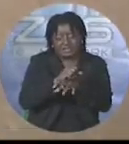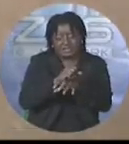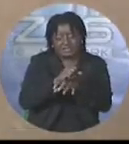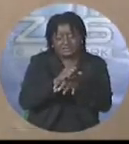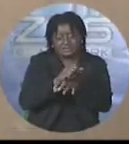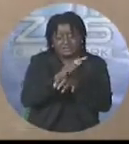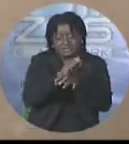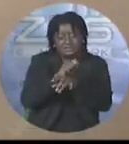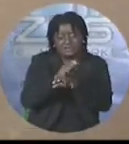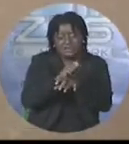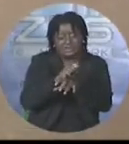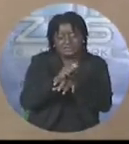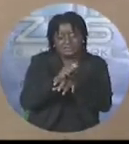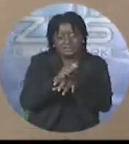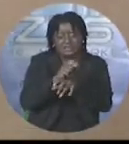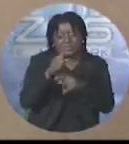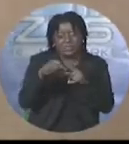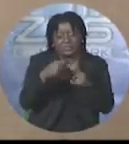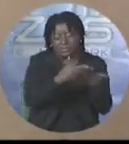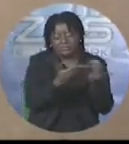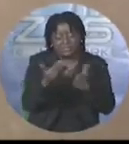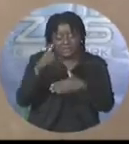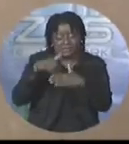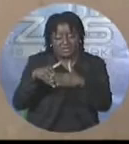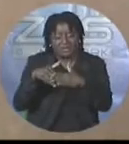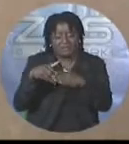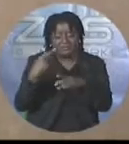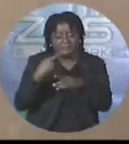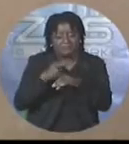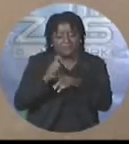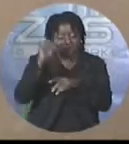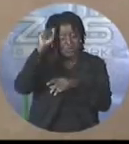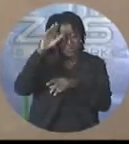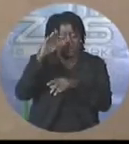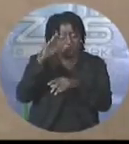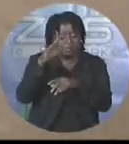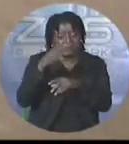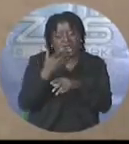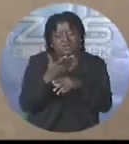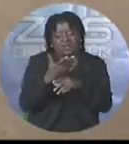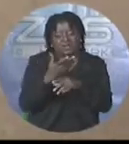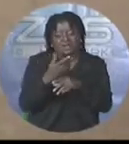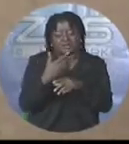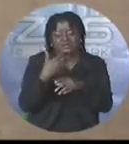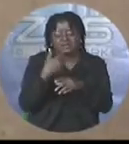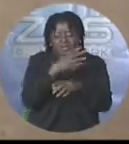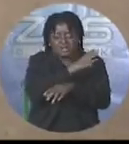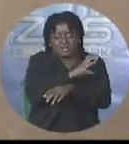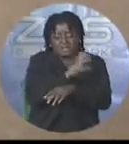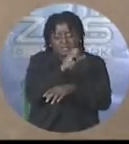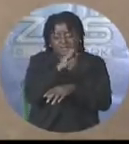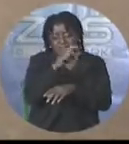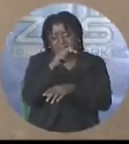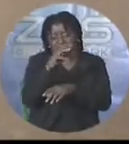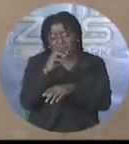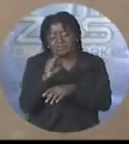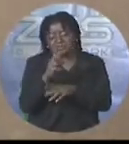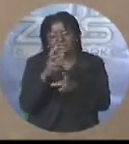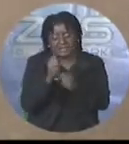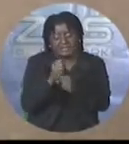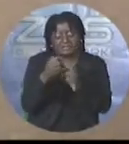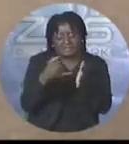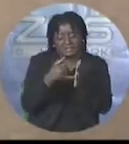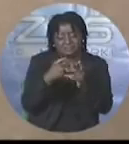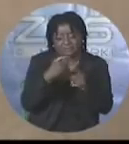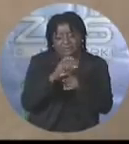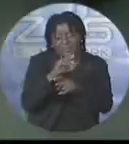they say, well, the wood them, they buy the wood carving in the Bahamas, which full of termite, so then they can make it bad in a little bit, when they don't stop us from selling wood carving